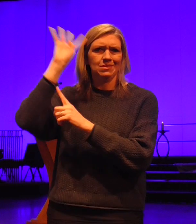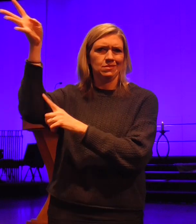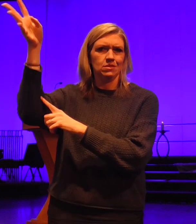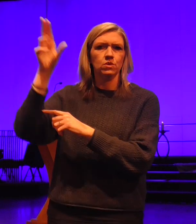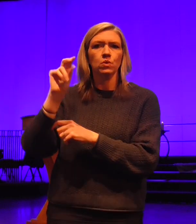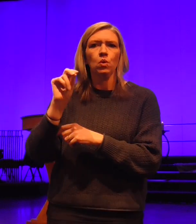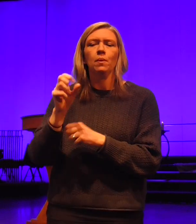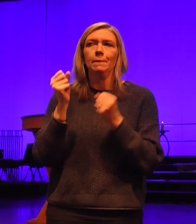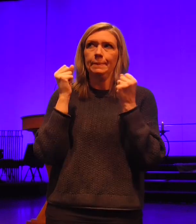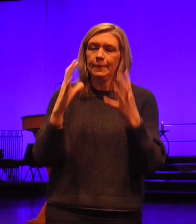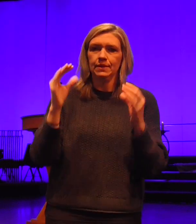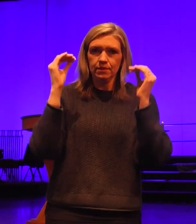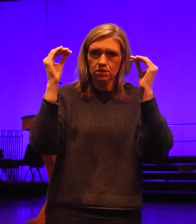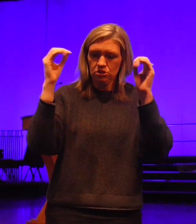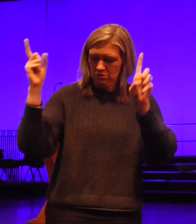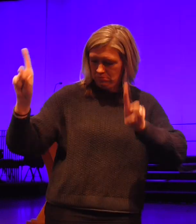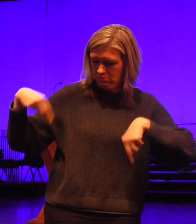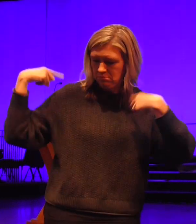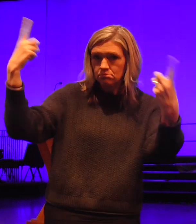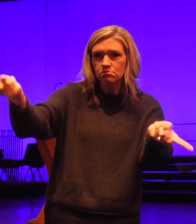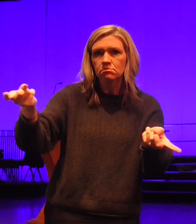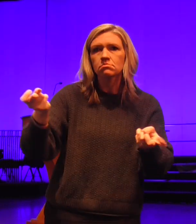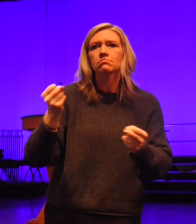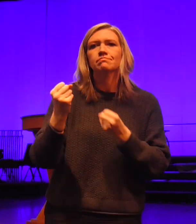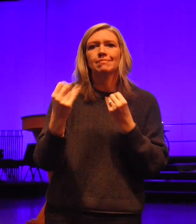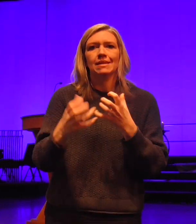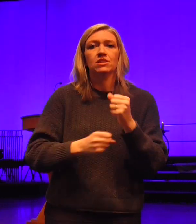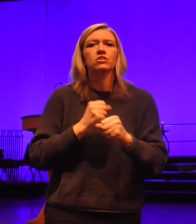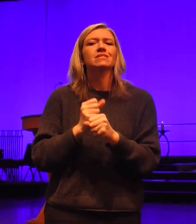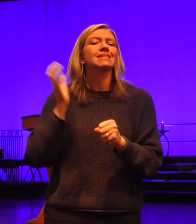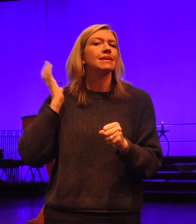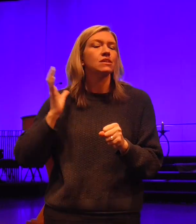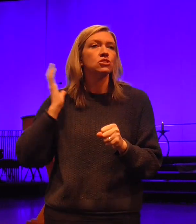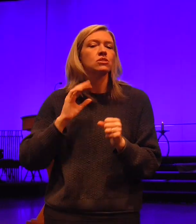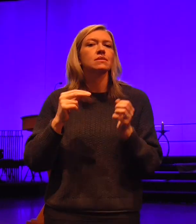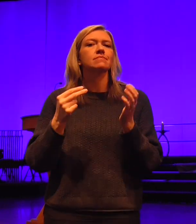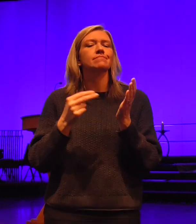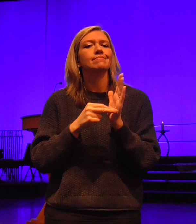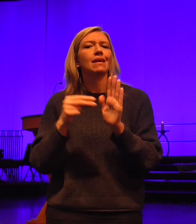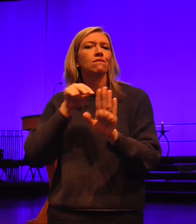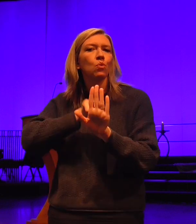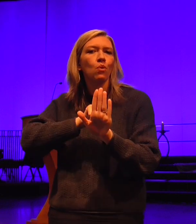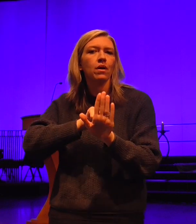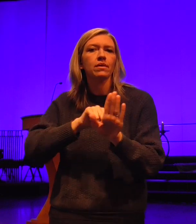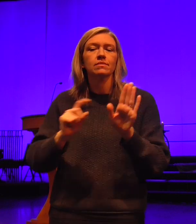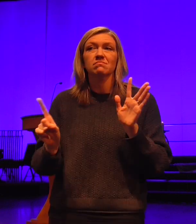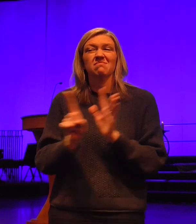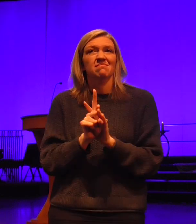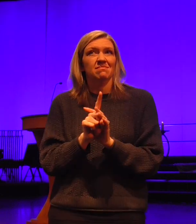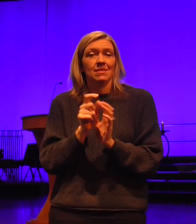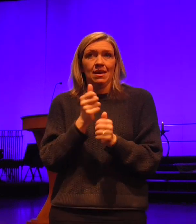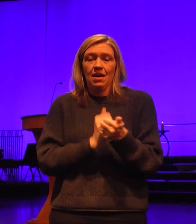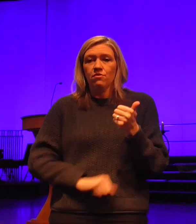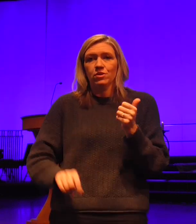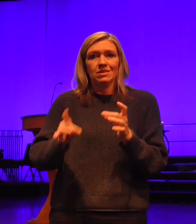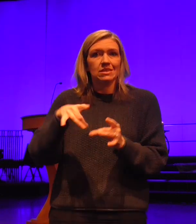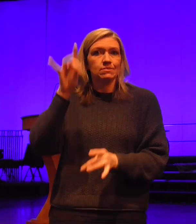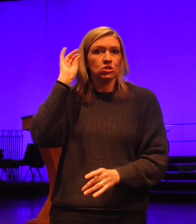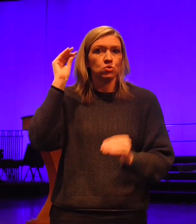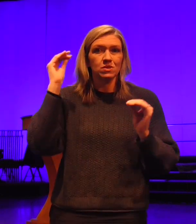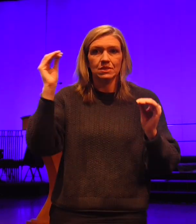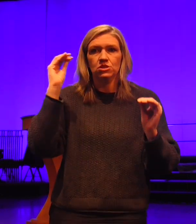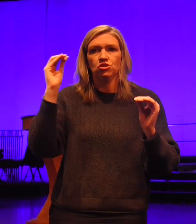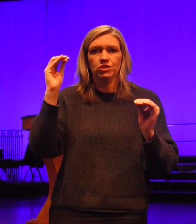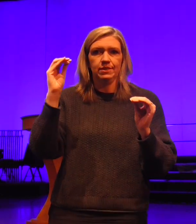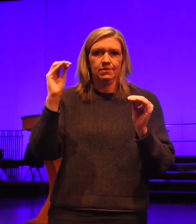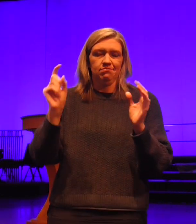forth by many teachers throughout the ages. It's an ancient metaphor that's appeared in almost every spiritual teaching in one